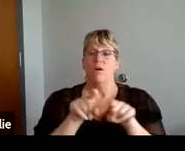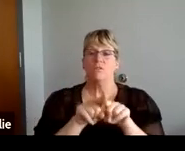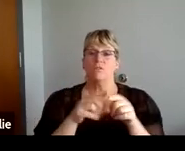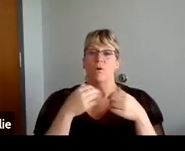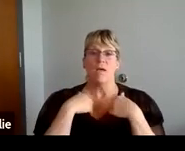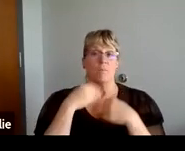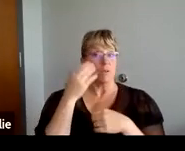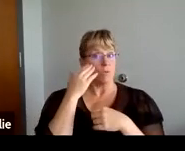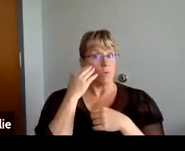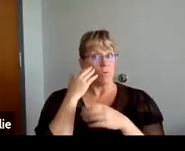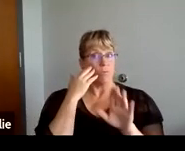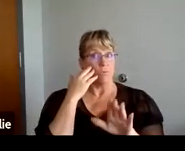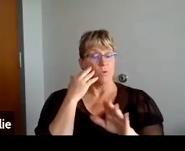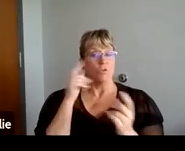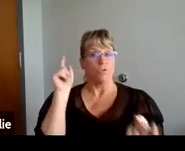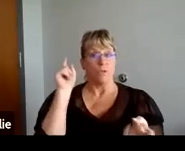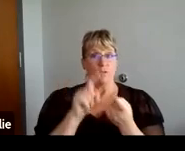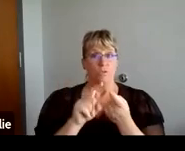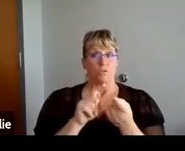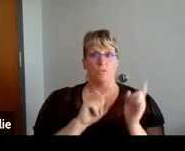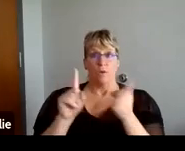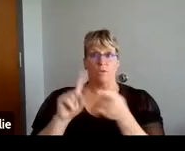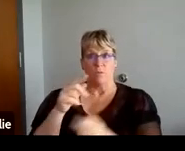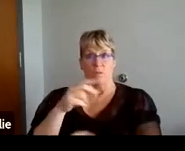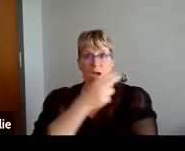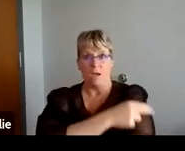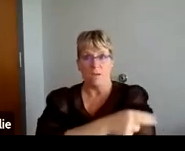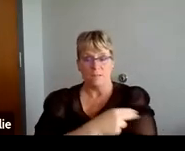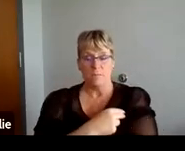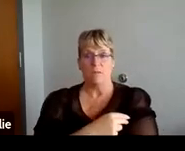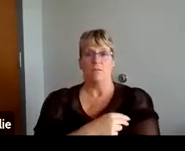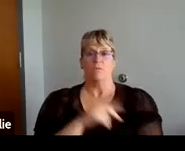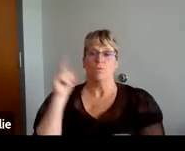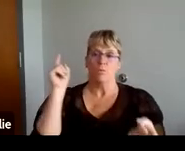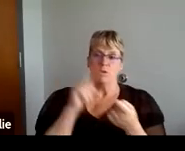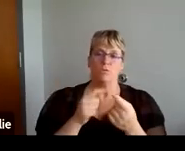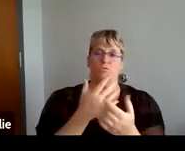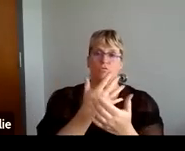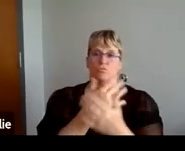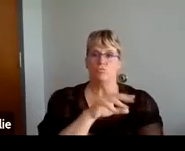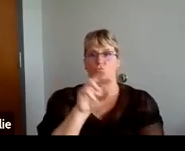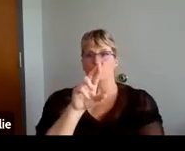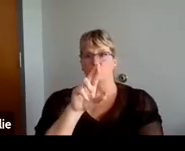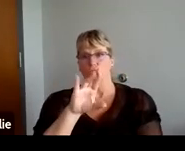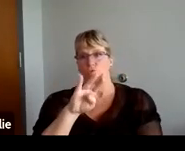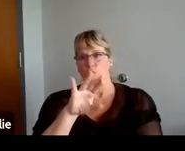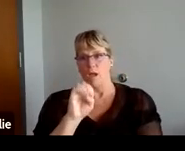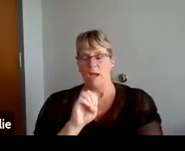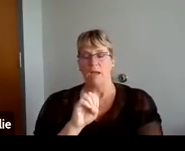been known to reduce hospitalizations, reduce criminal activity, and